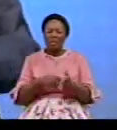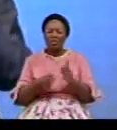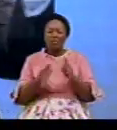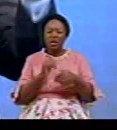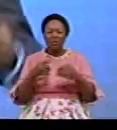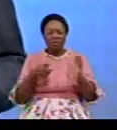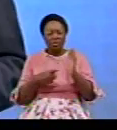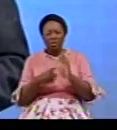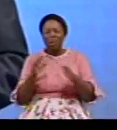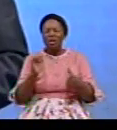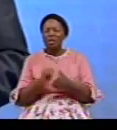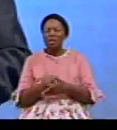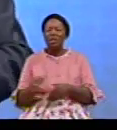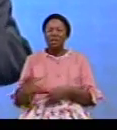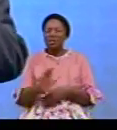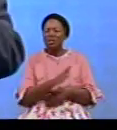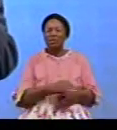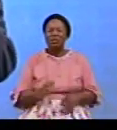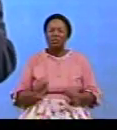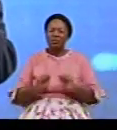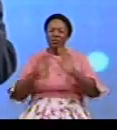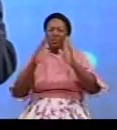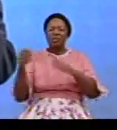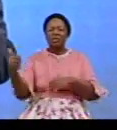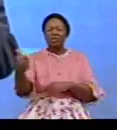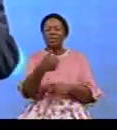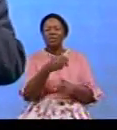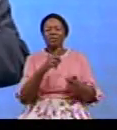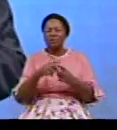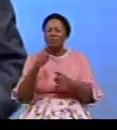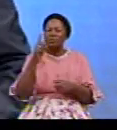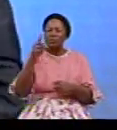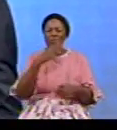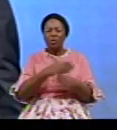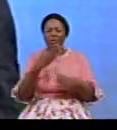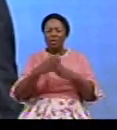That they surrender themselves. Angels are rejoicing because of you.